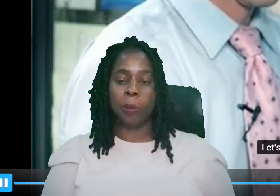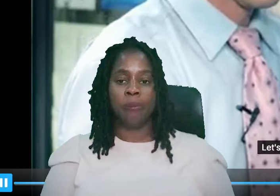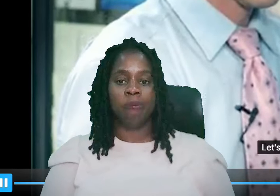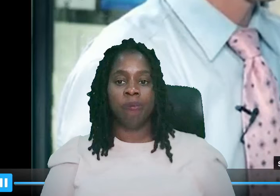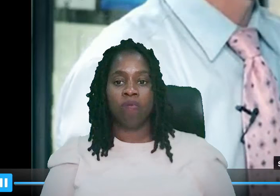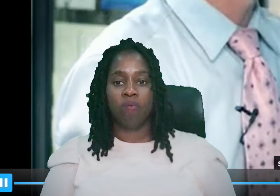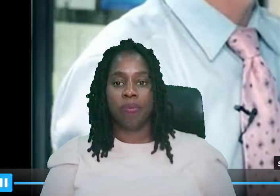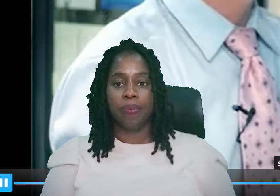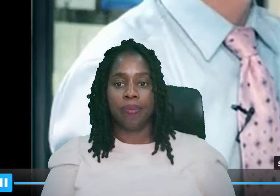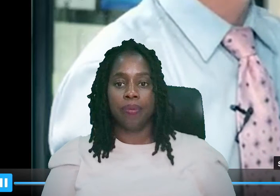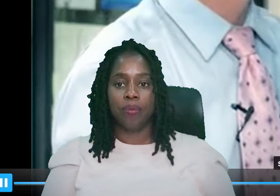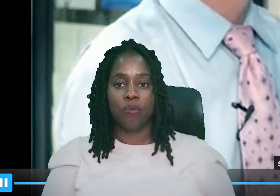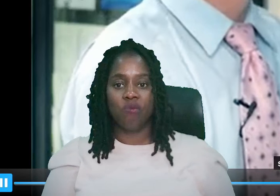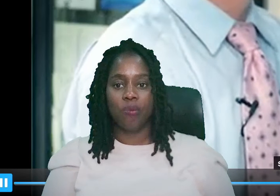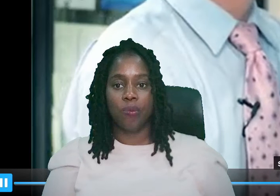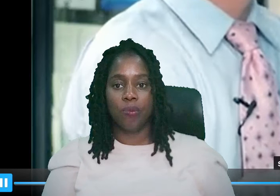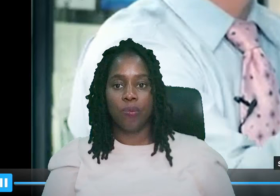Let's say,